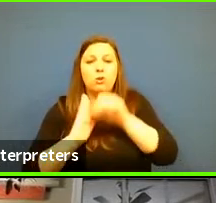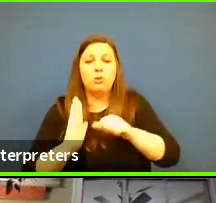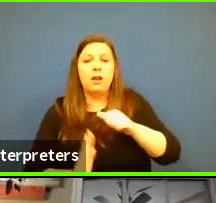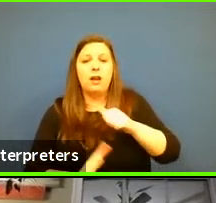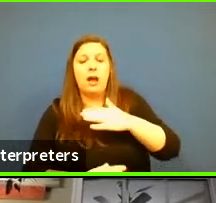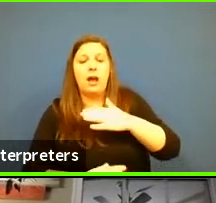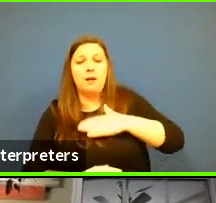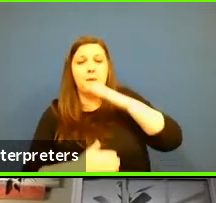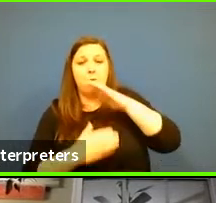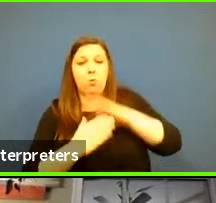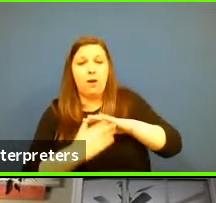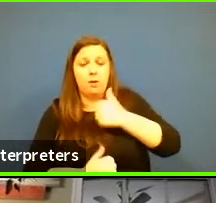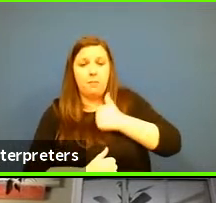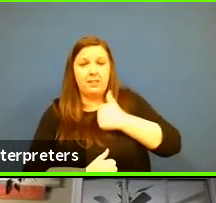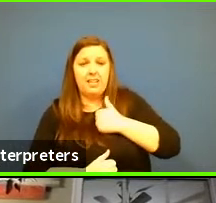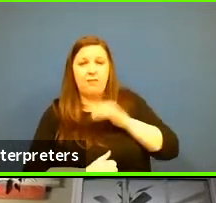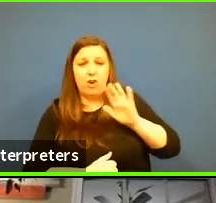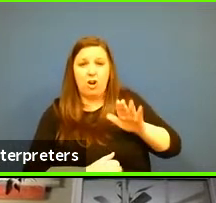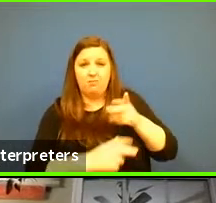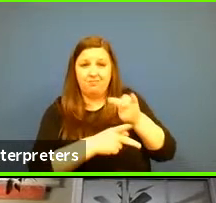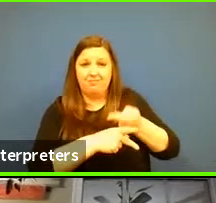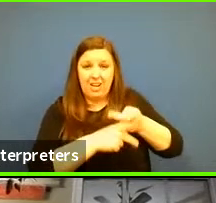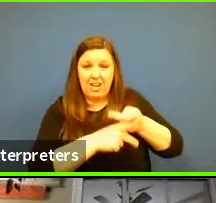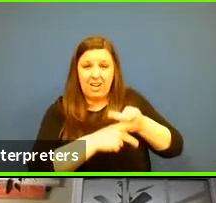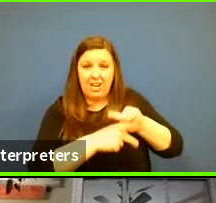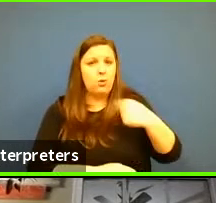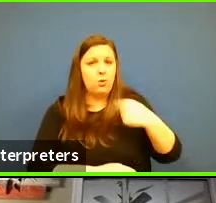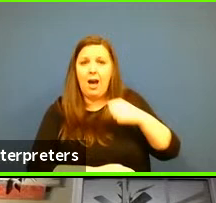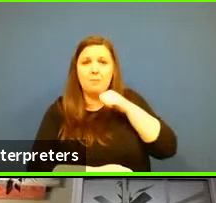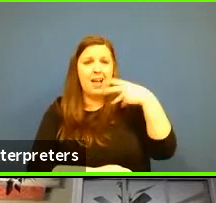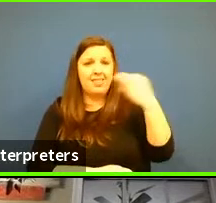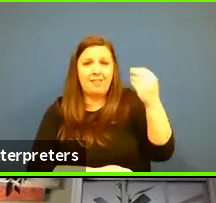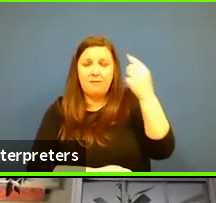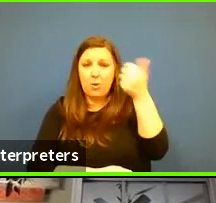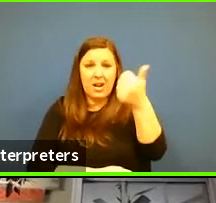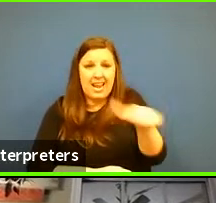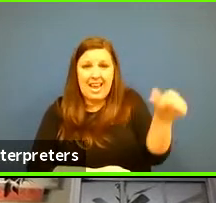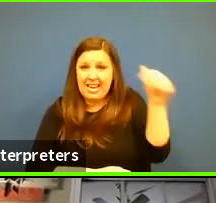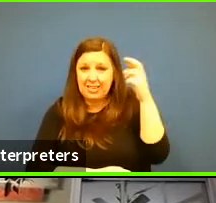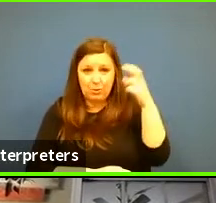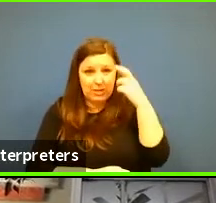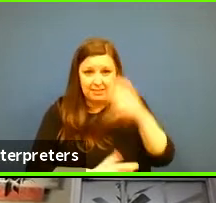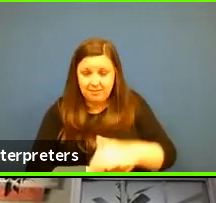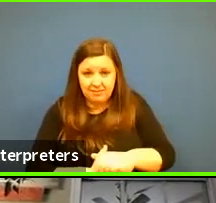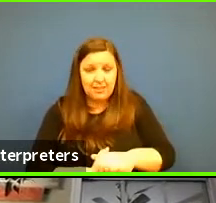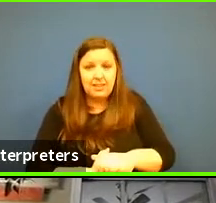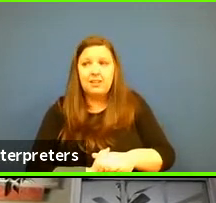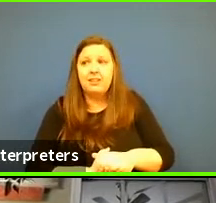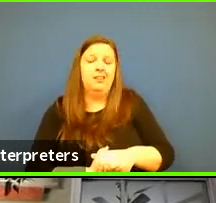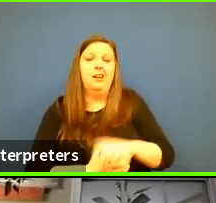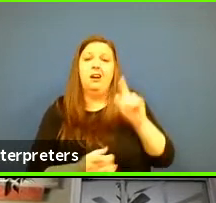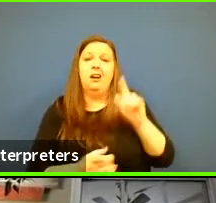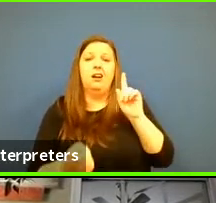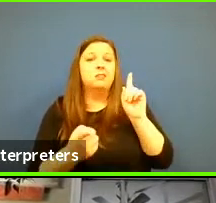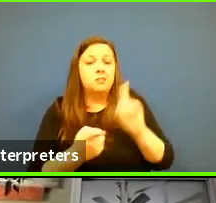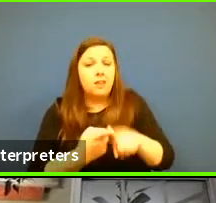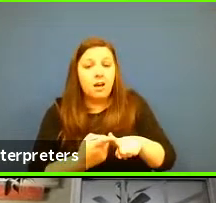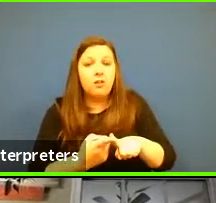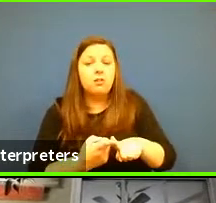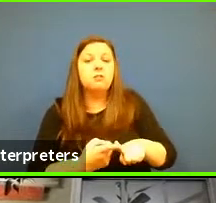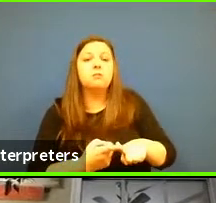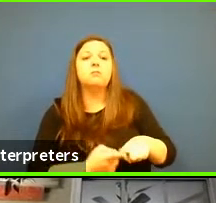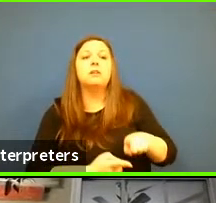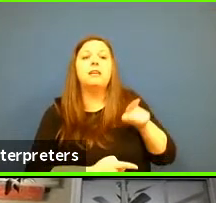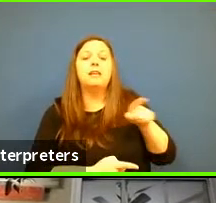not even going out, you know, for any reason, at least until the operation and his